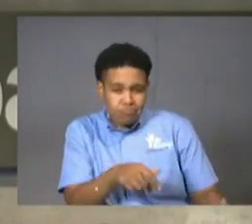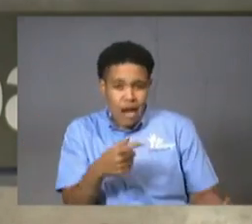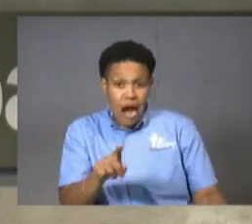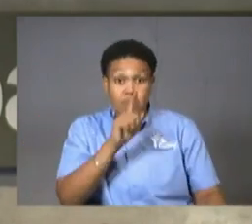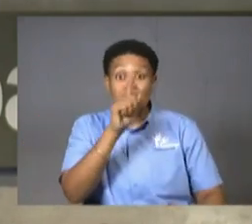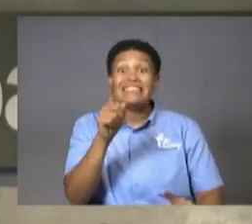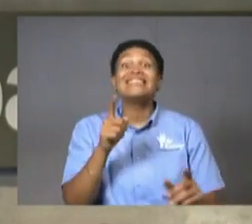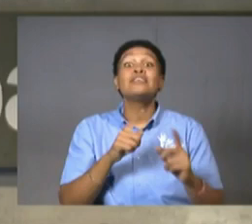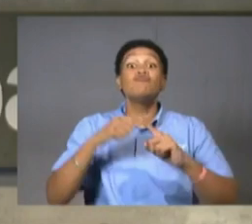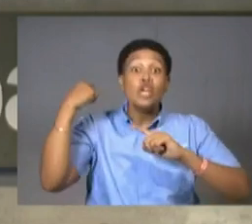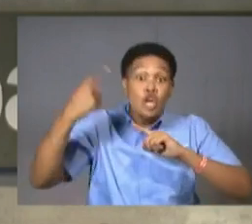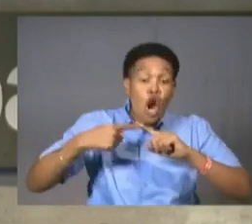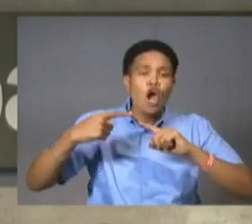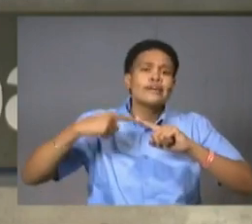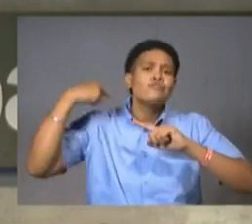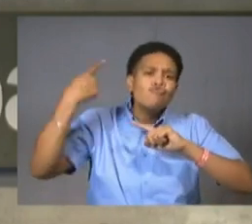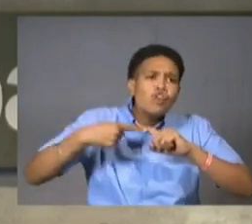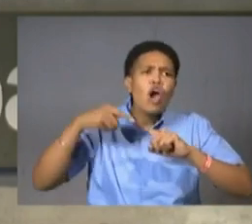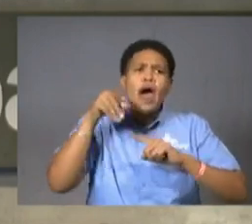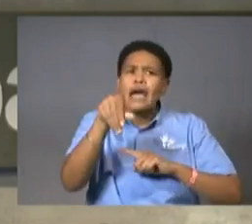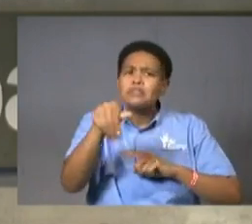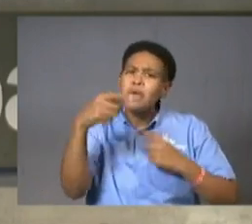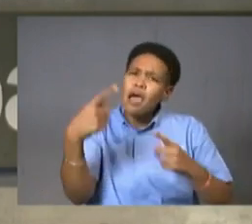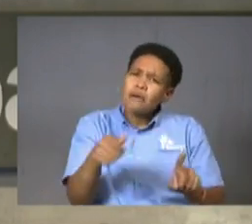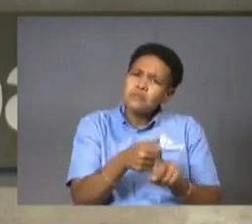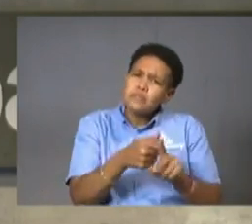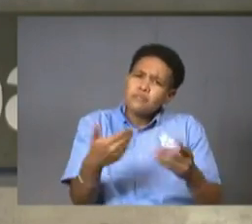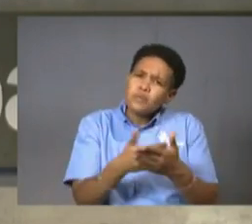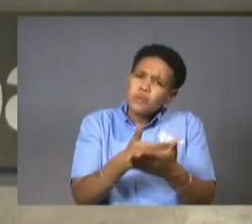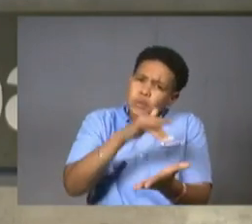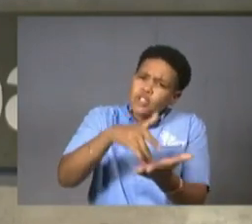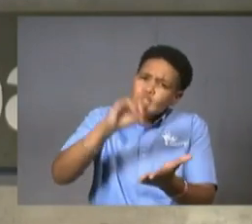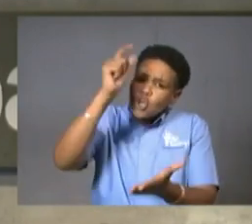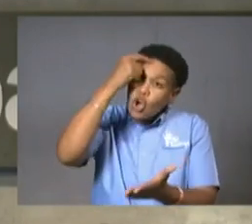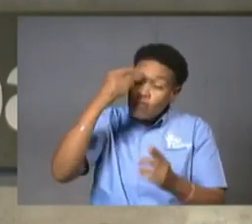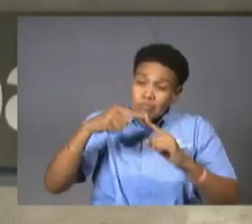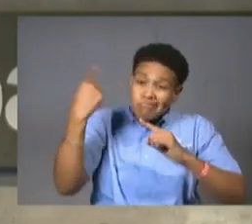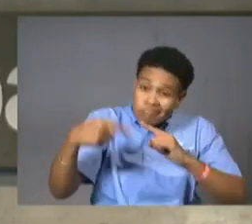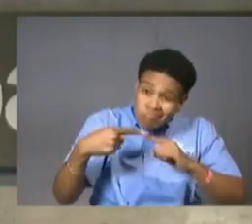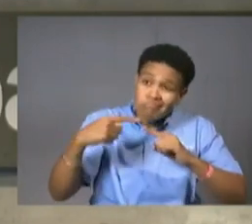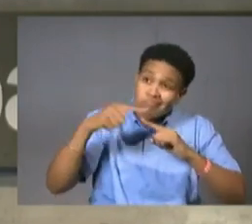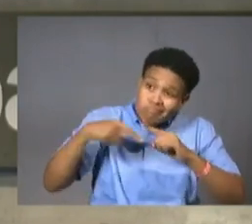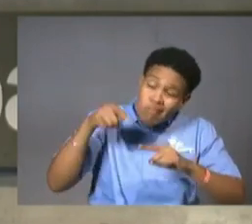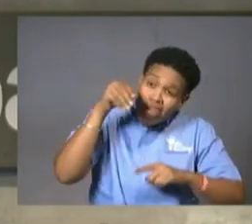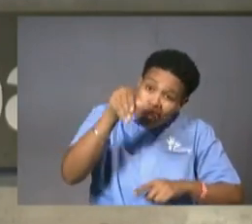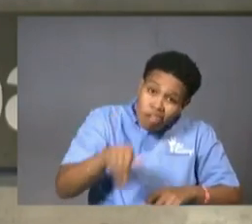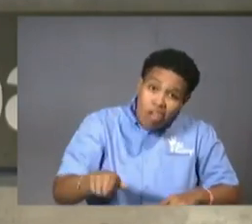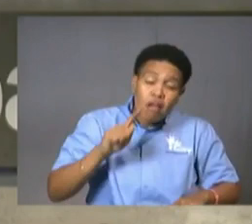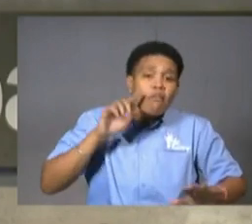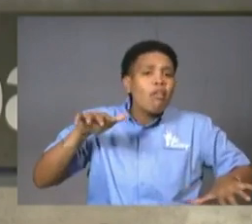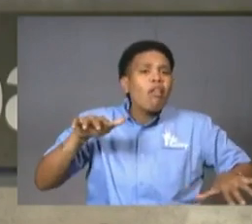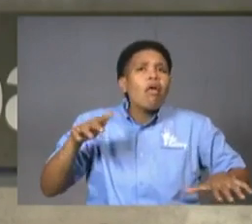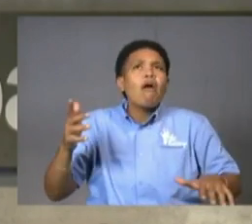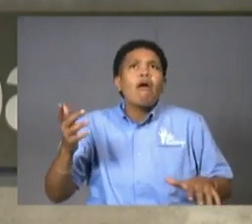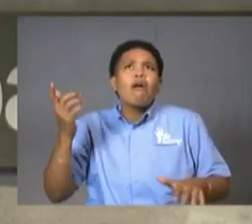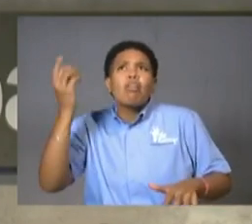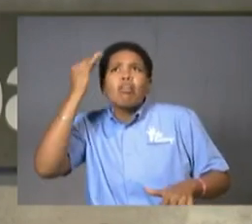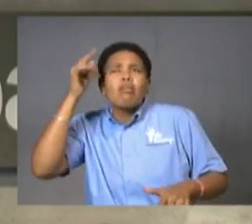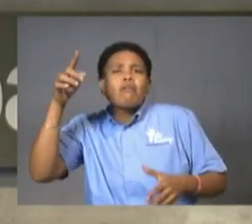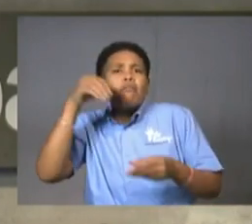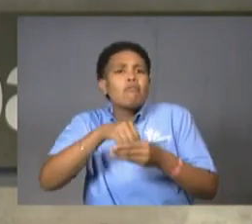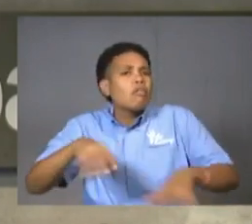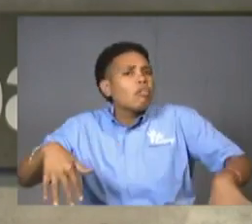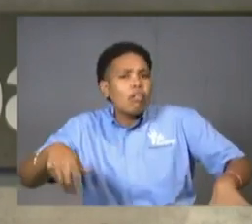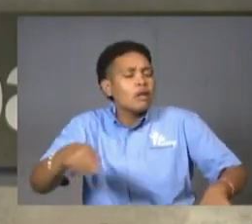as recurrent expenditure is concerned, new central government recurrent expenditures not yet accommodated for, we're talking